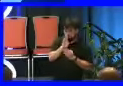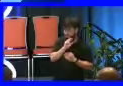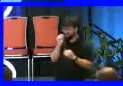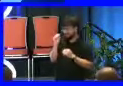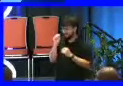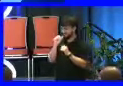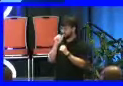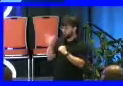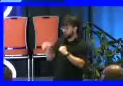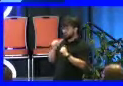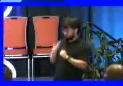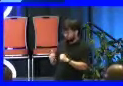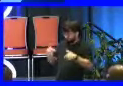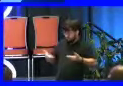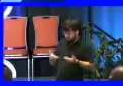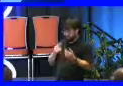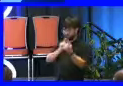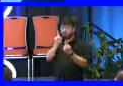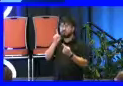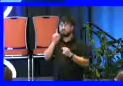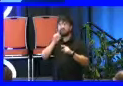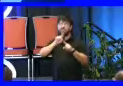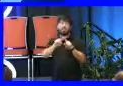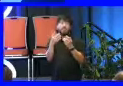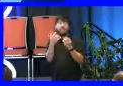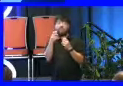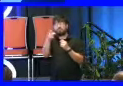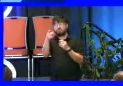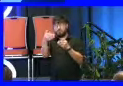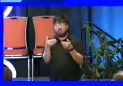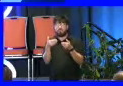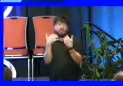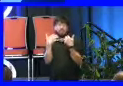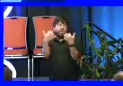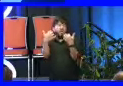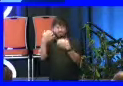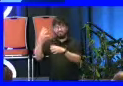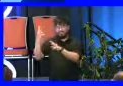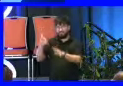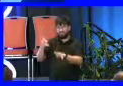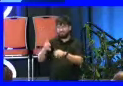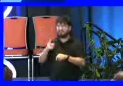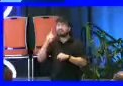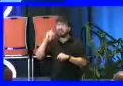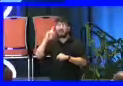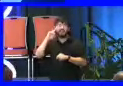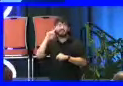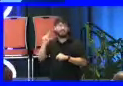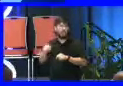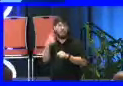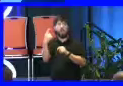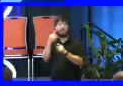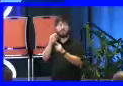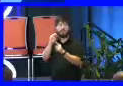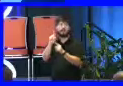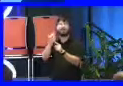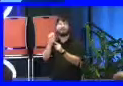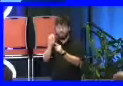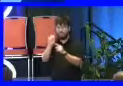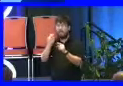states. We do want to welcome, however, our live stream participants who are in listen-only mode. We also welcome two